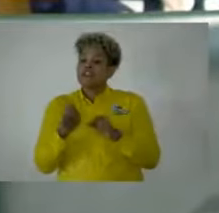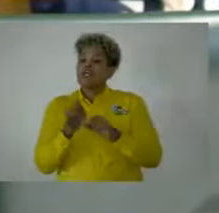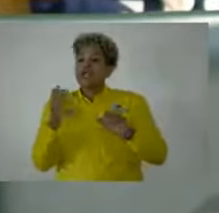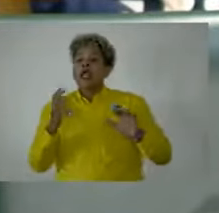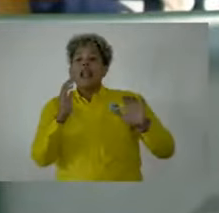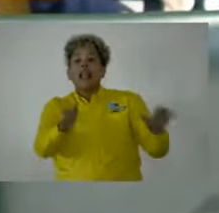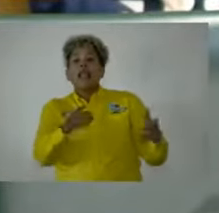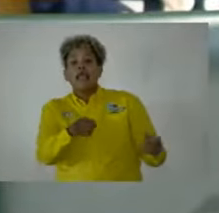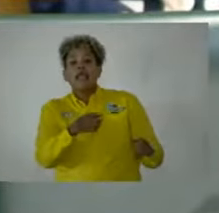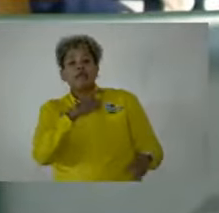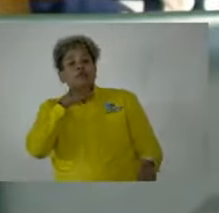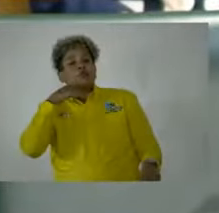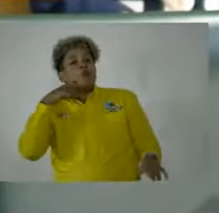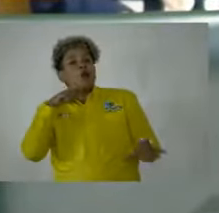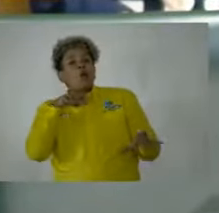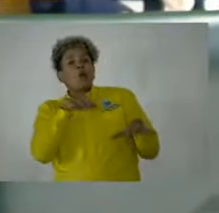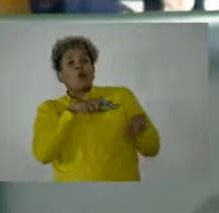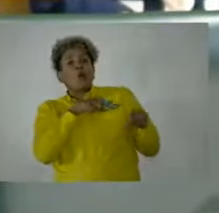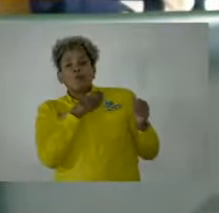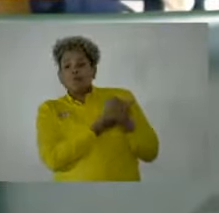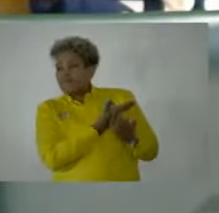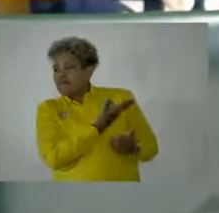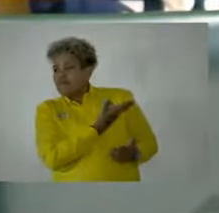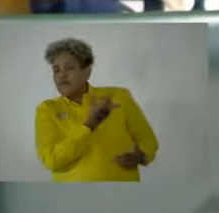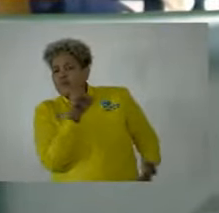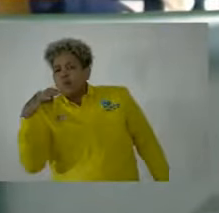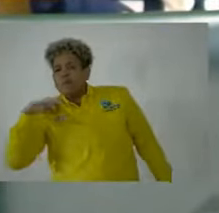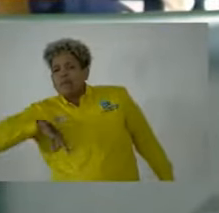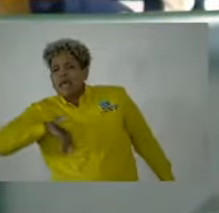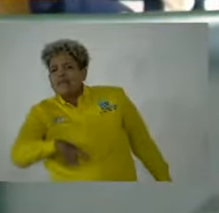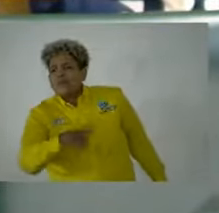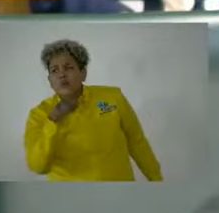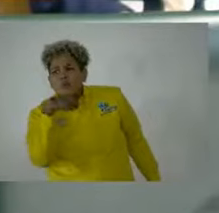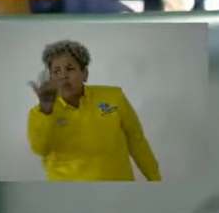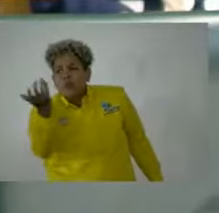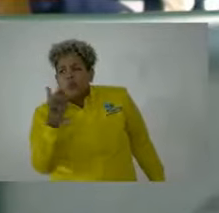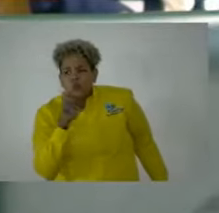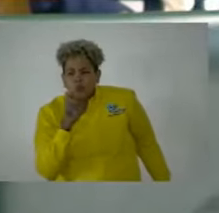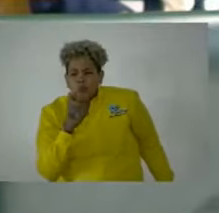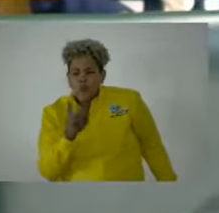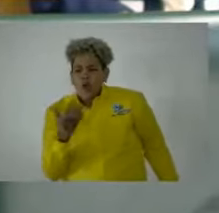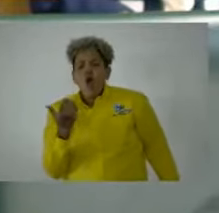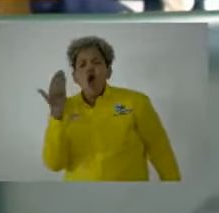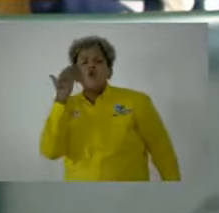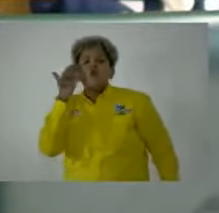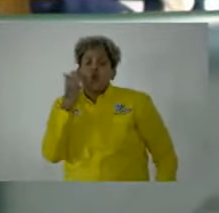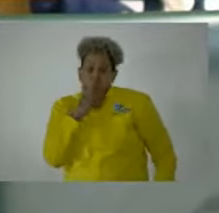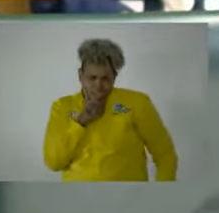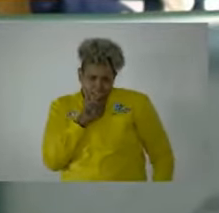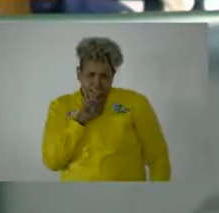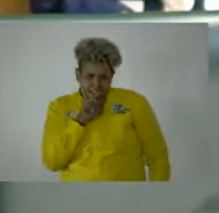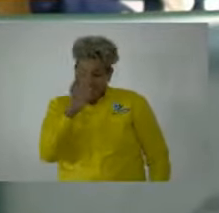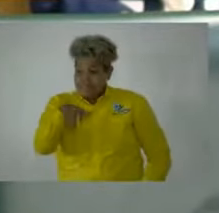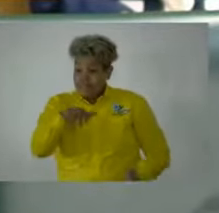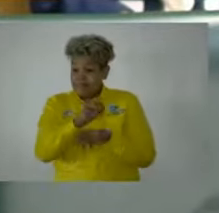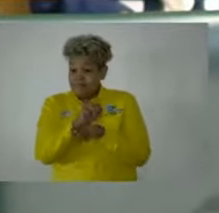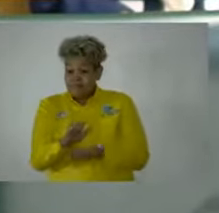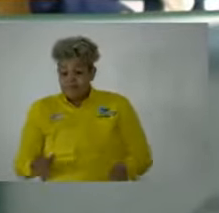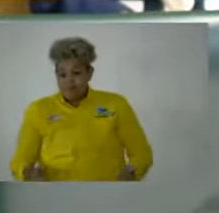leaving the cupboard dry. So who is benefiting from this? We want to know.